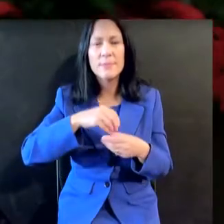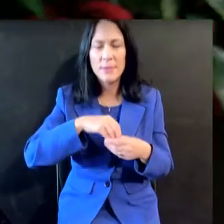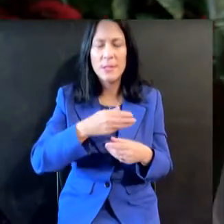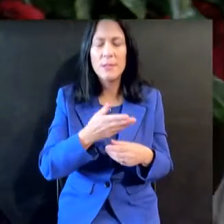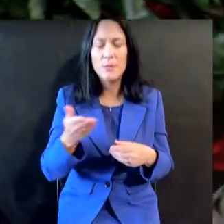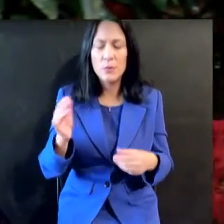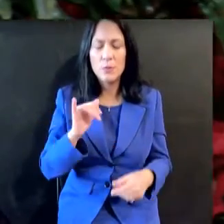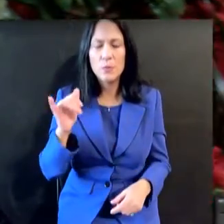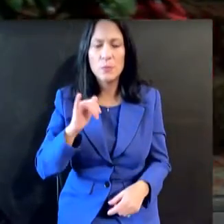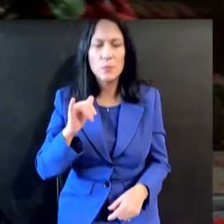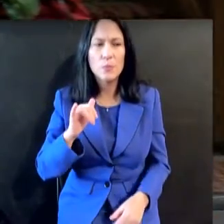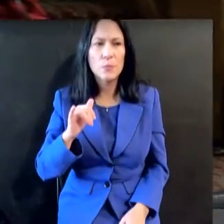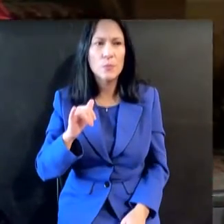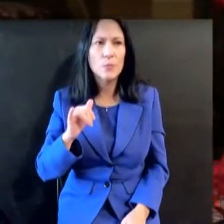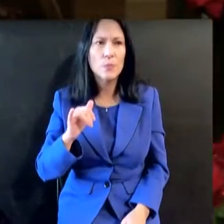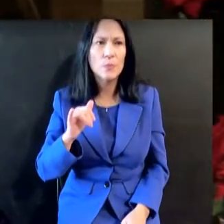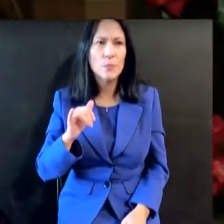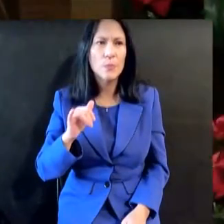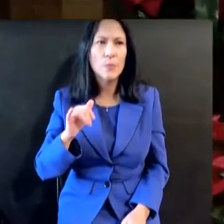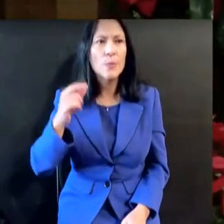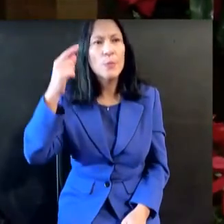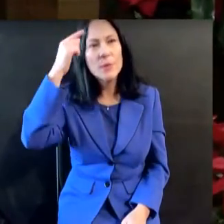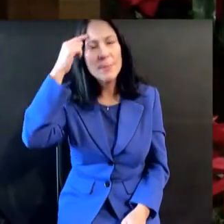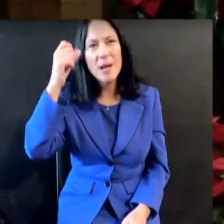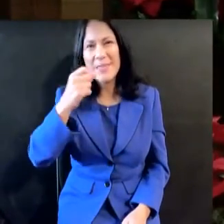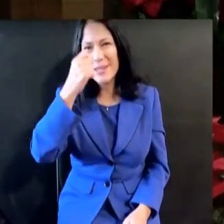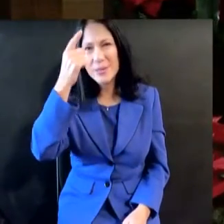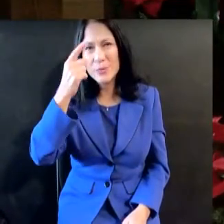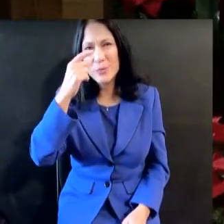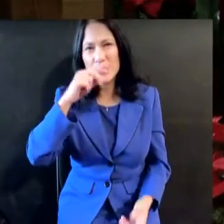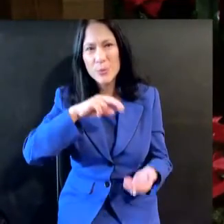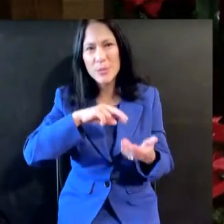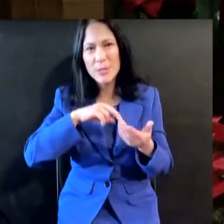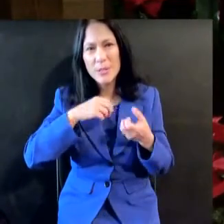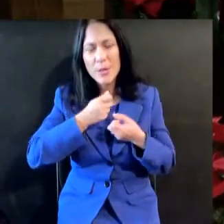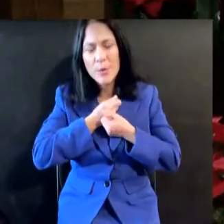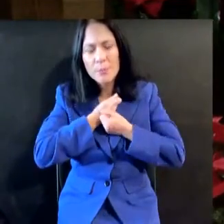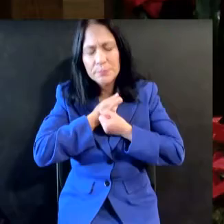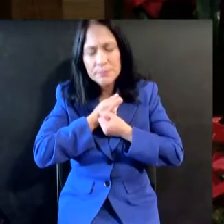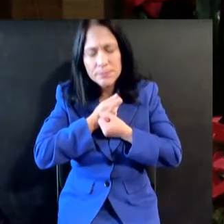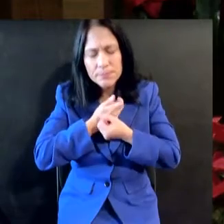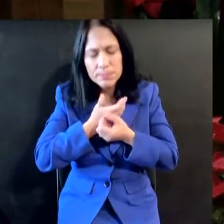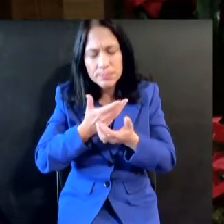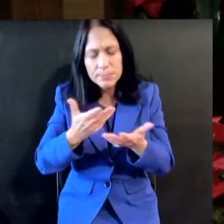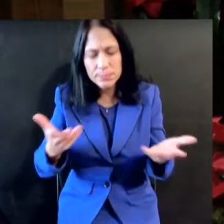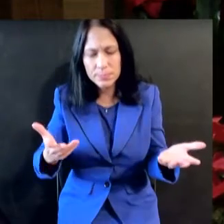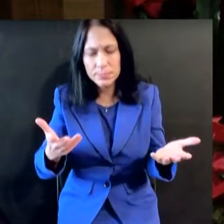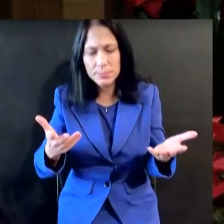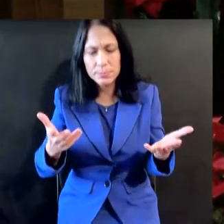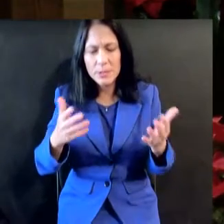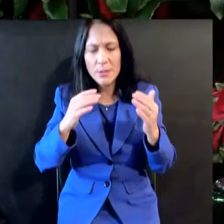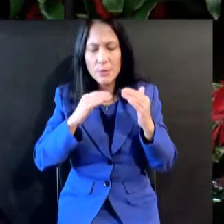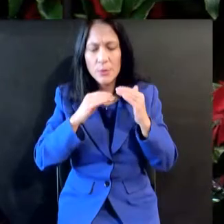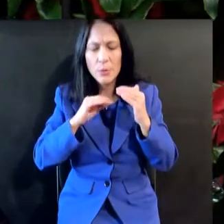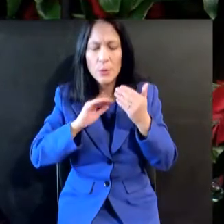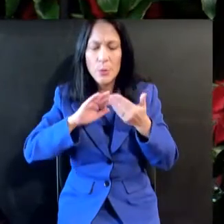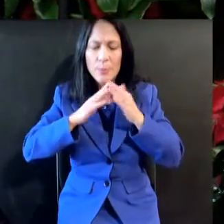This mind, the mind that understood what it meant to pour out, to self-empty,